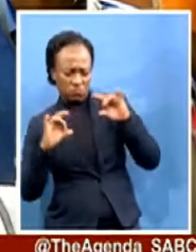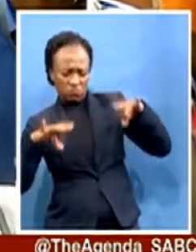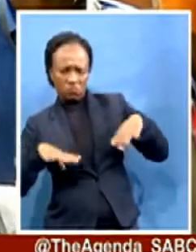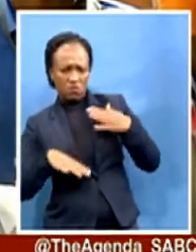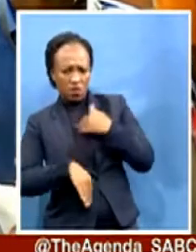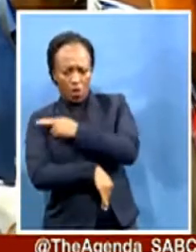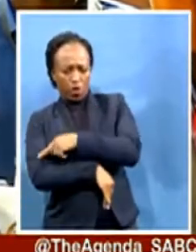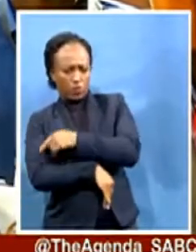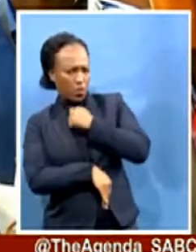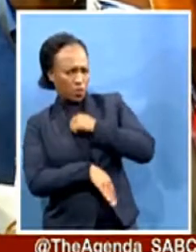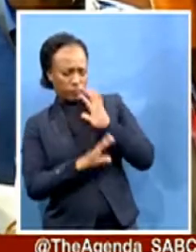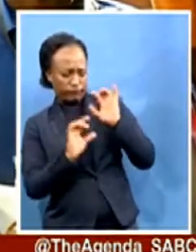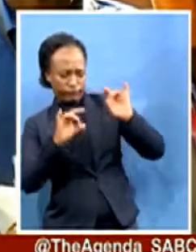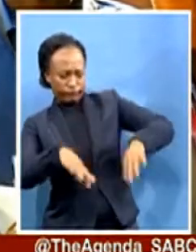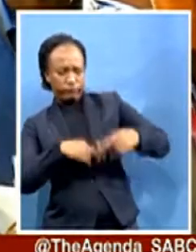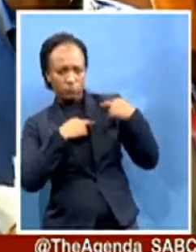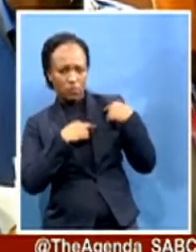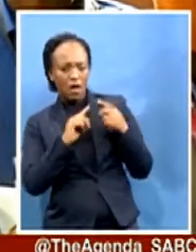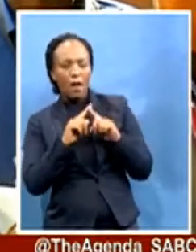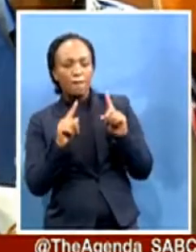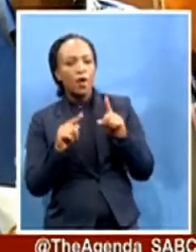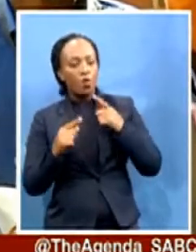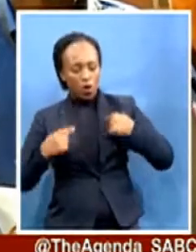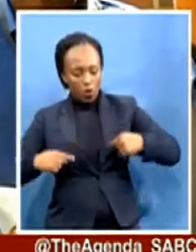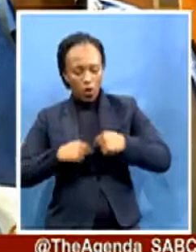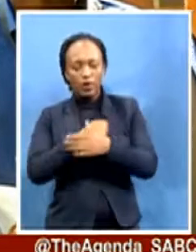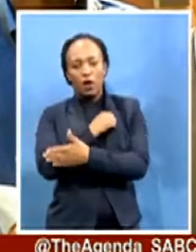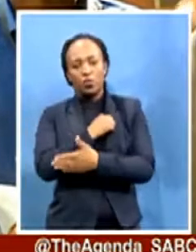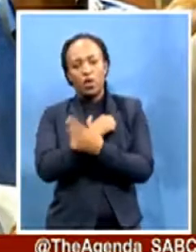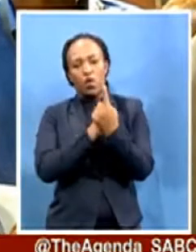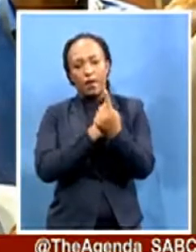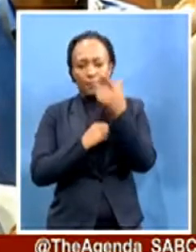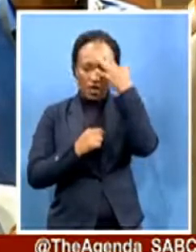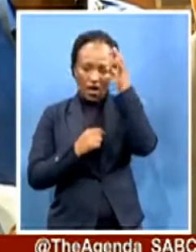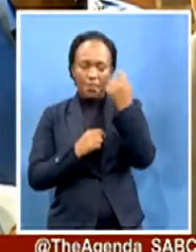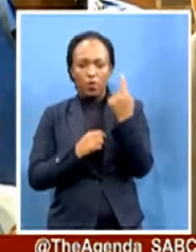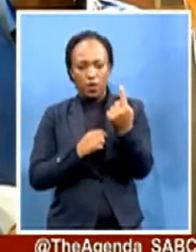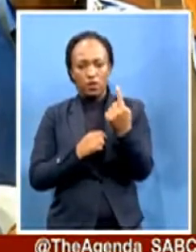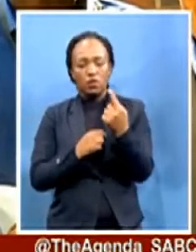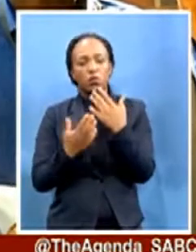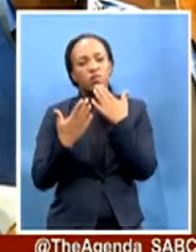one country, one government, one service. And so we want to thank them for that.